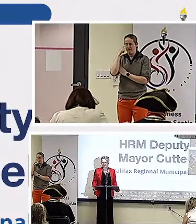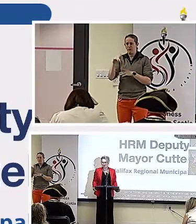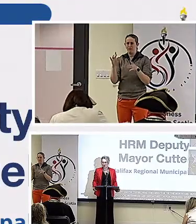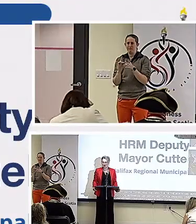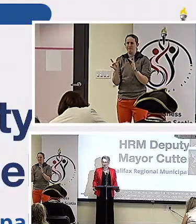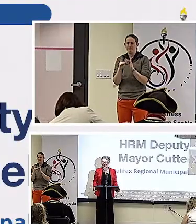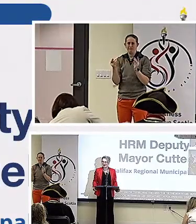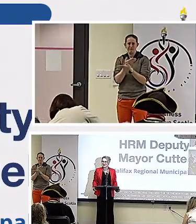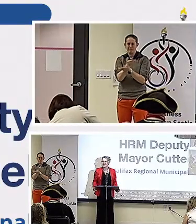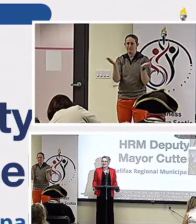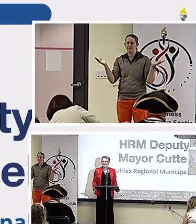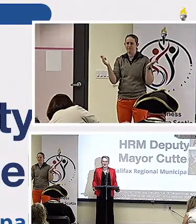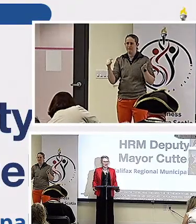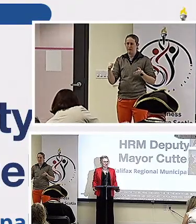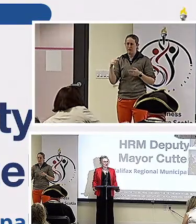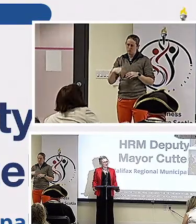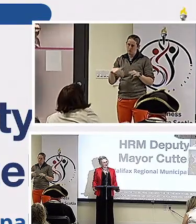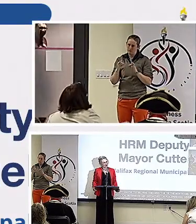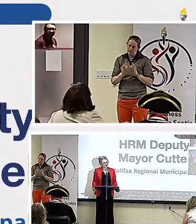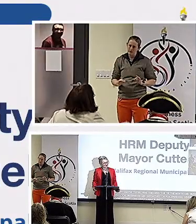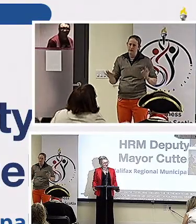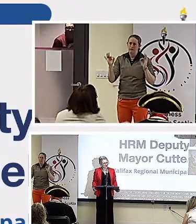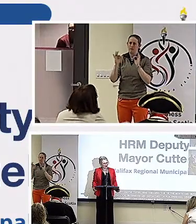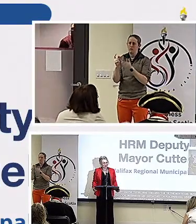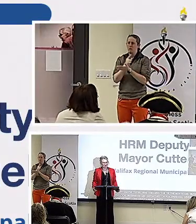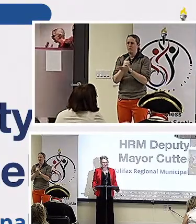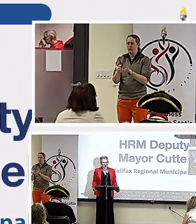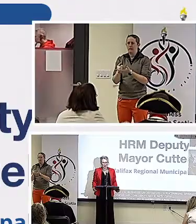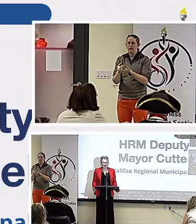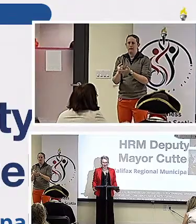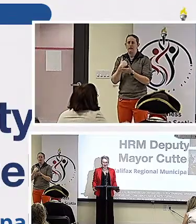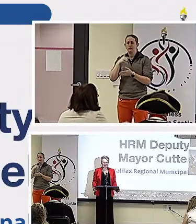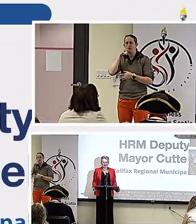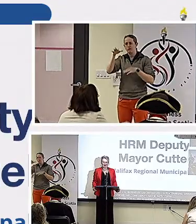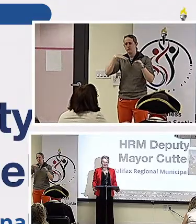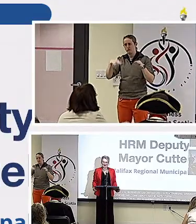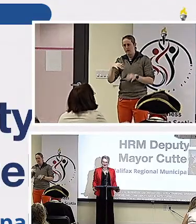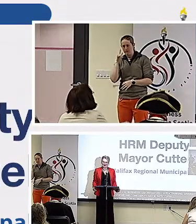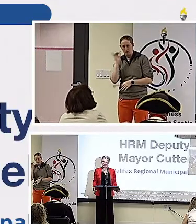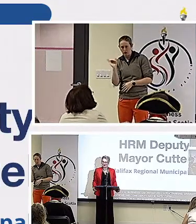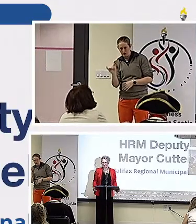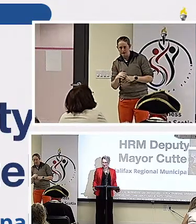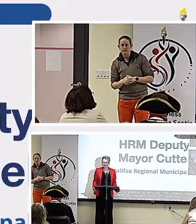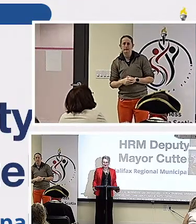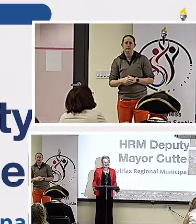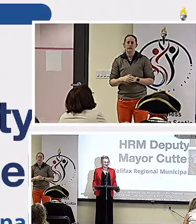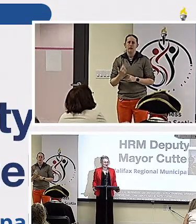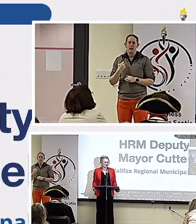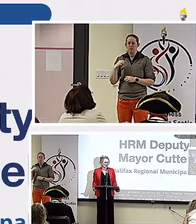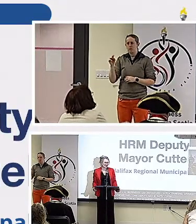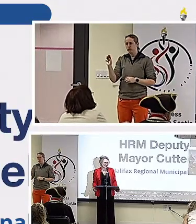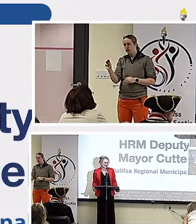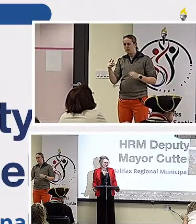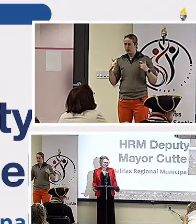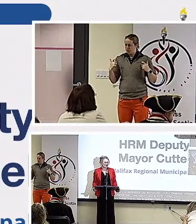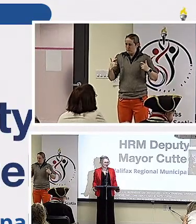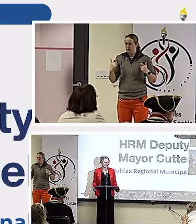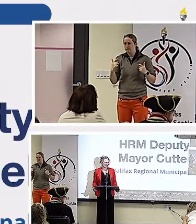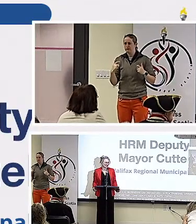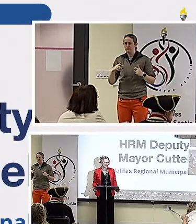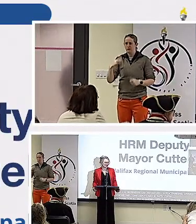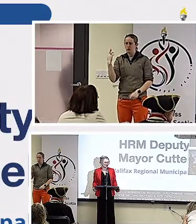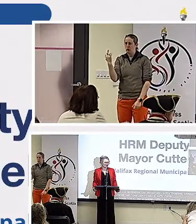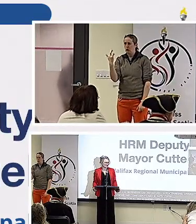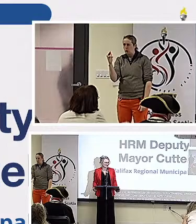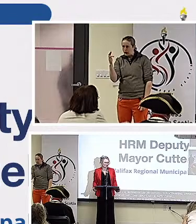this very important week. I'll start by describing what I'm wearing. I'm a medium build with gray hair, wearing